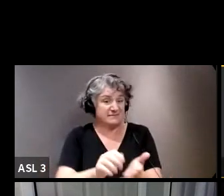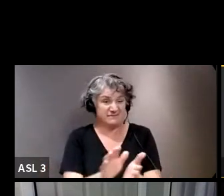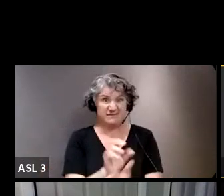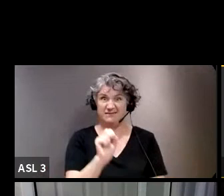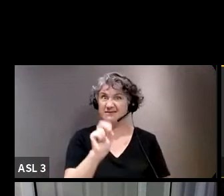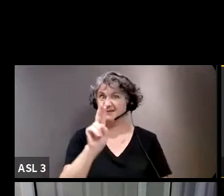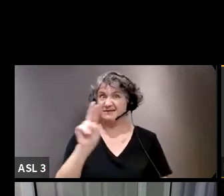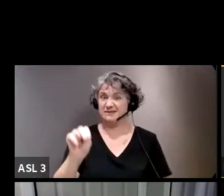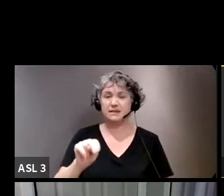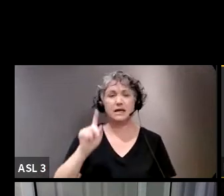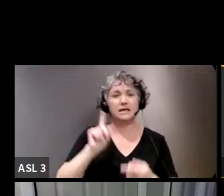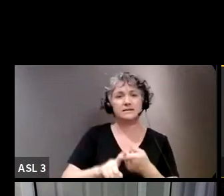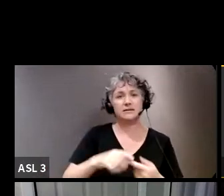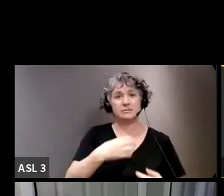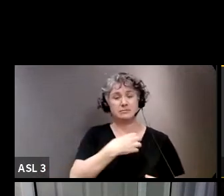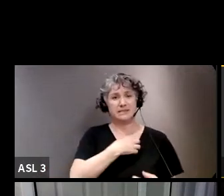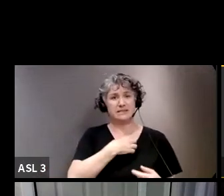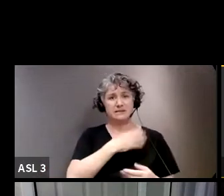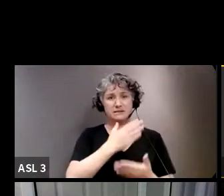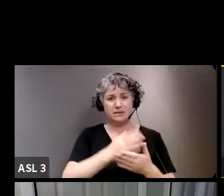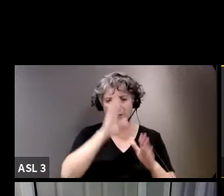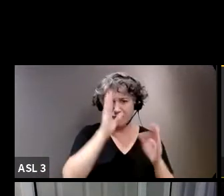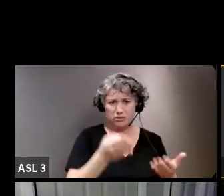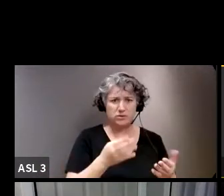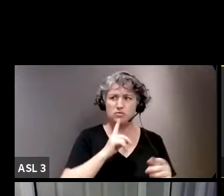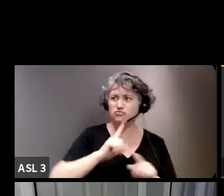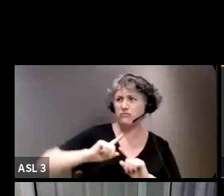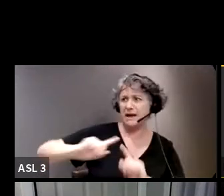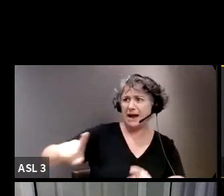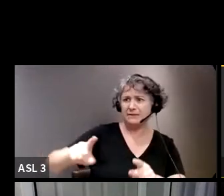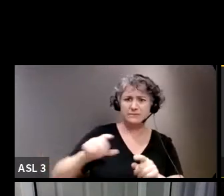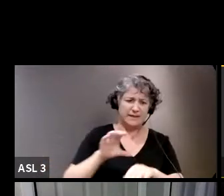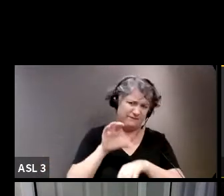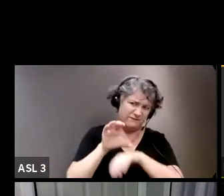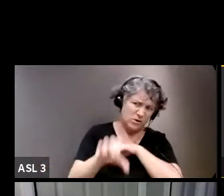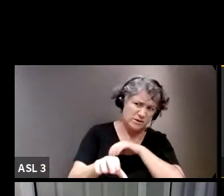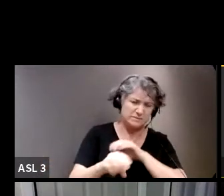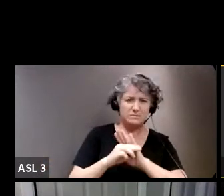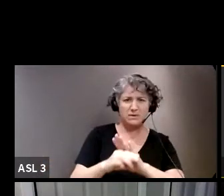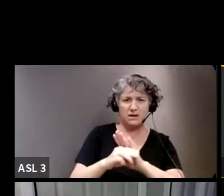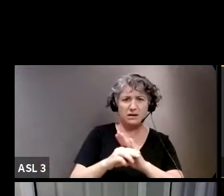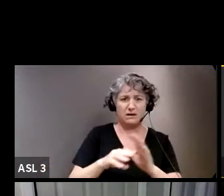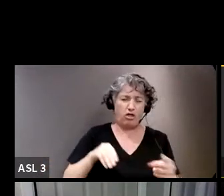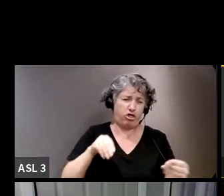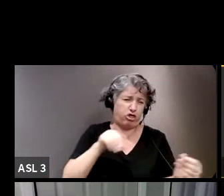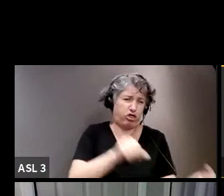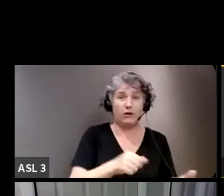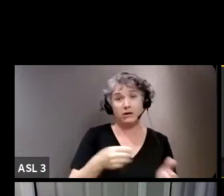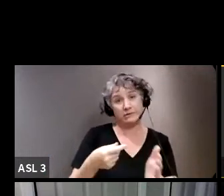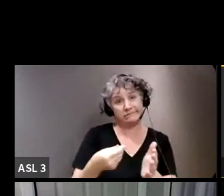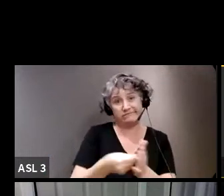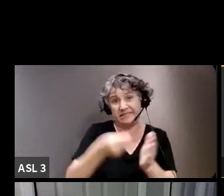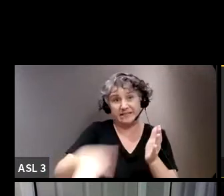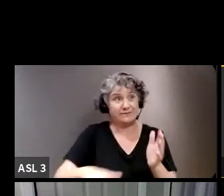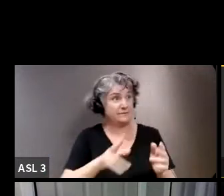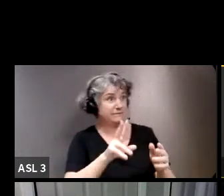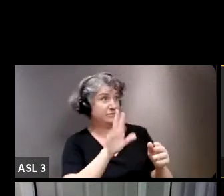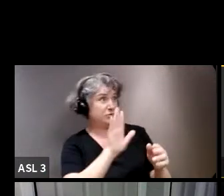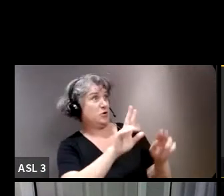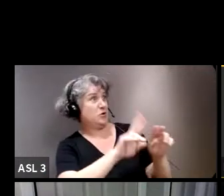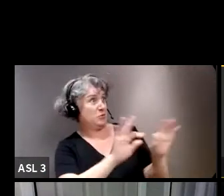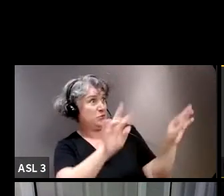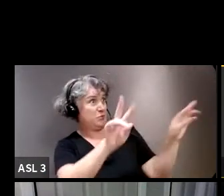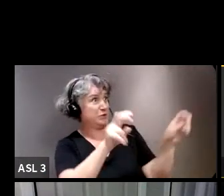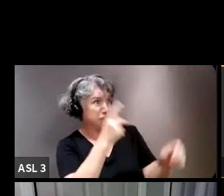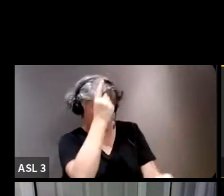stops being focused and driven on the reactive enforcement model it will continue to be exponentially costly and i'm using your own words and that is absolutely true